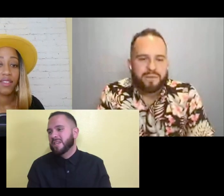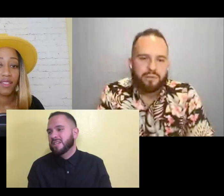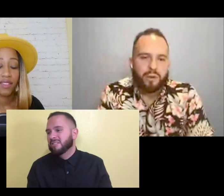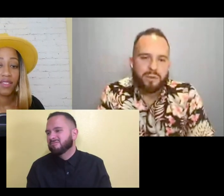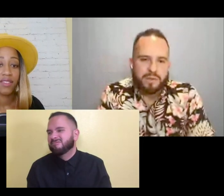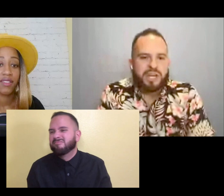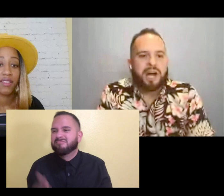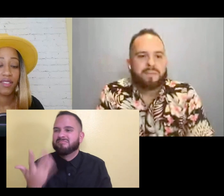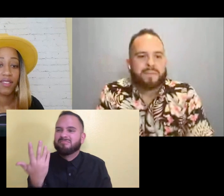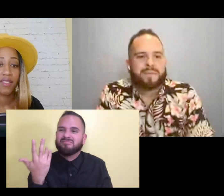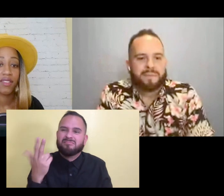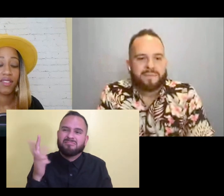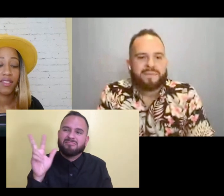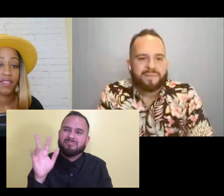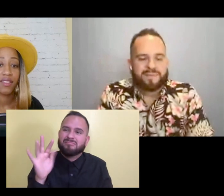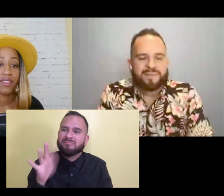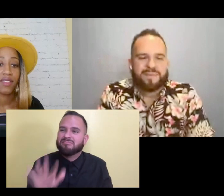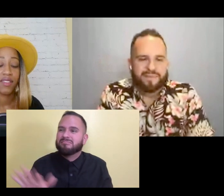the affordable shop.